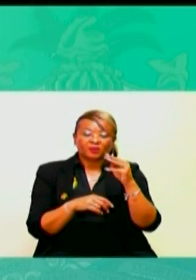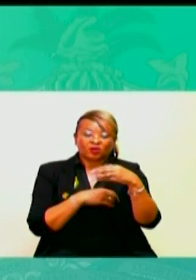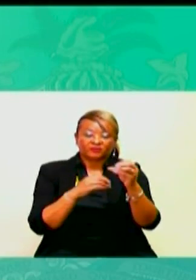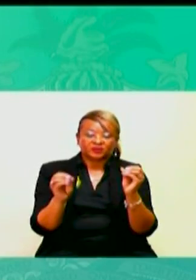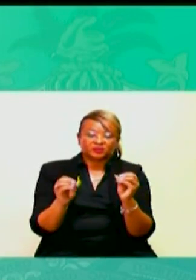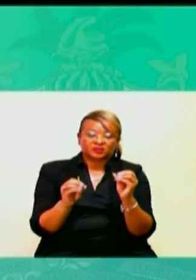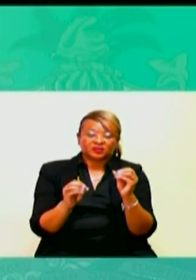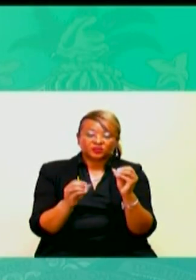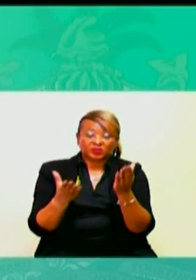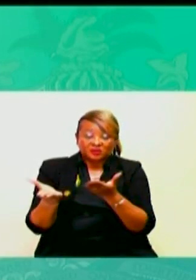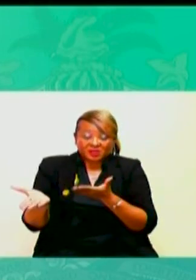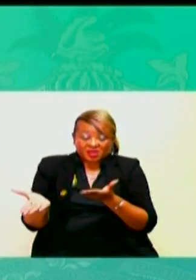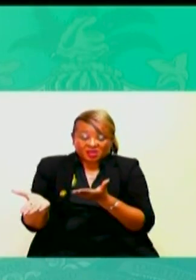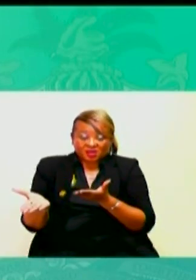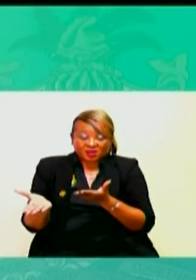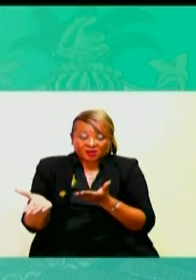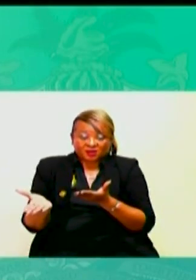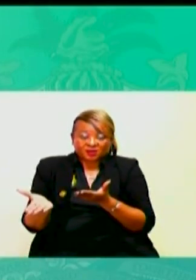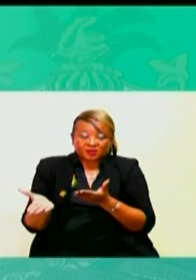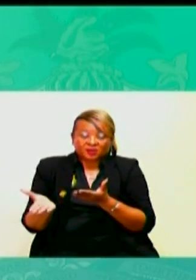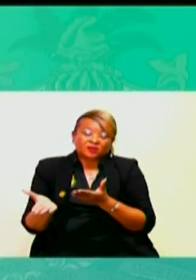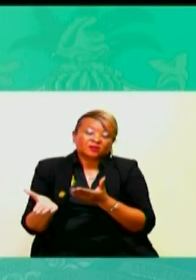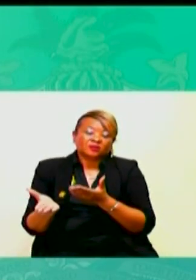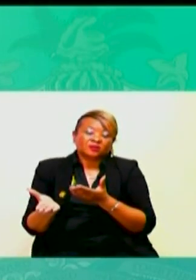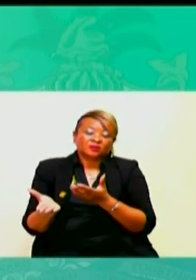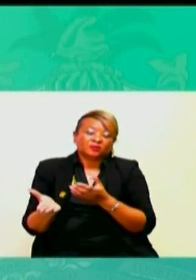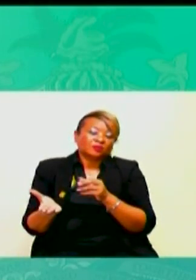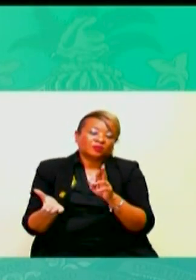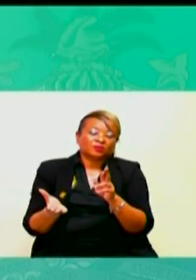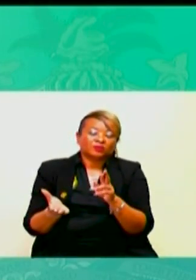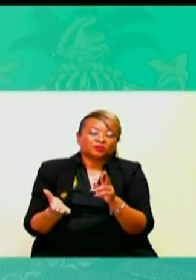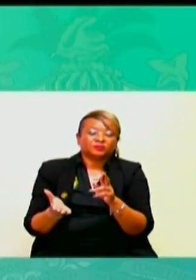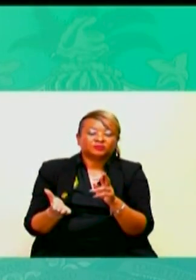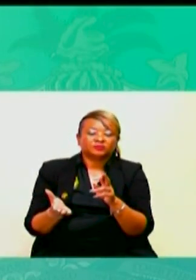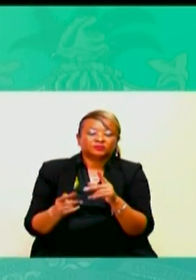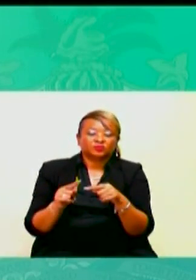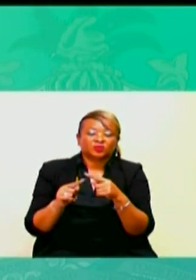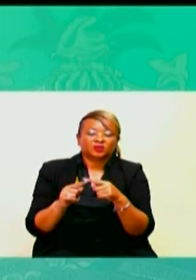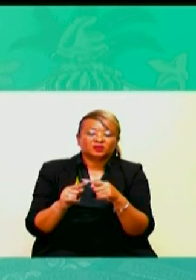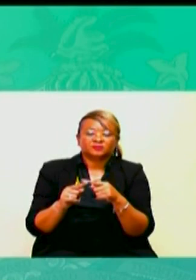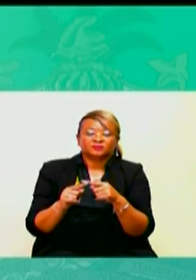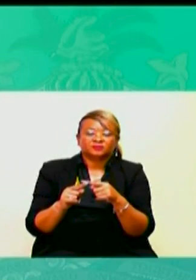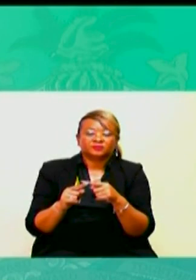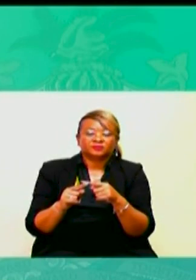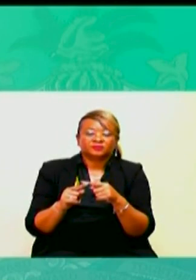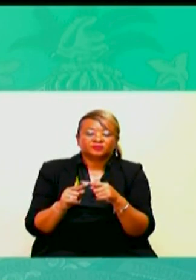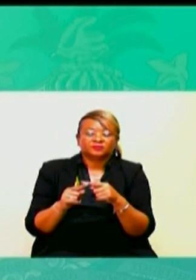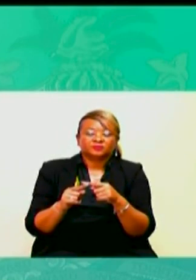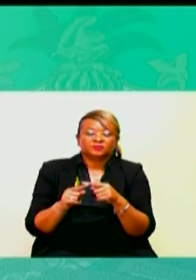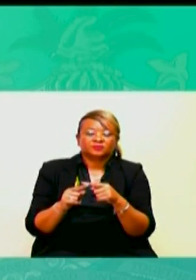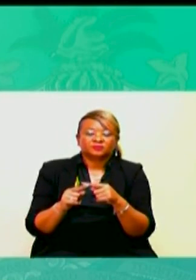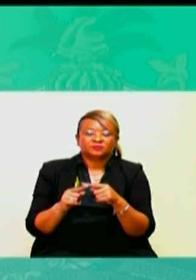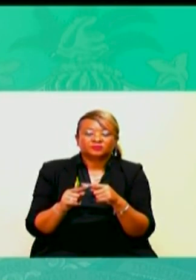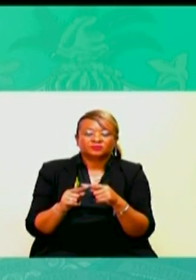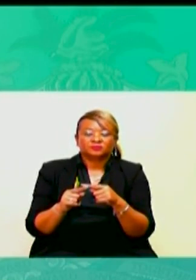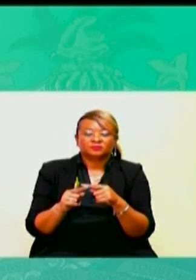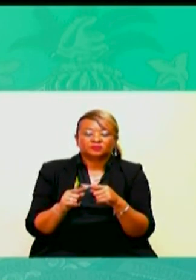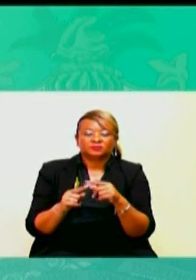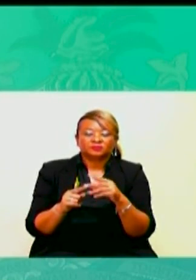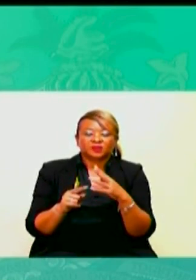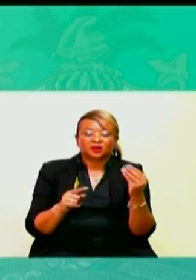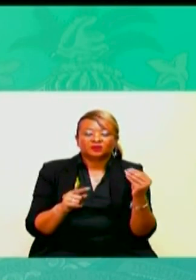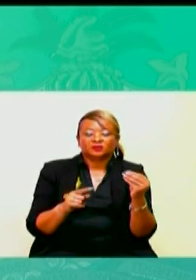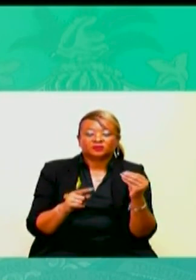office. Well, that is being renovated. Okay. Yes, sir. So if you don't mind. Stay focused. Don't worry about it. Don't worry